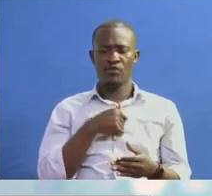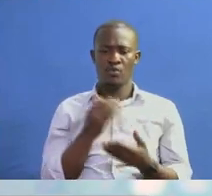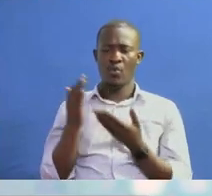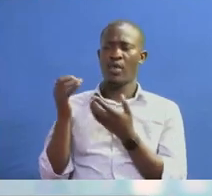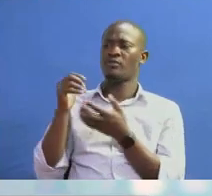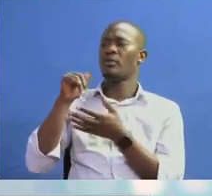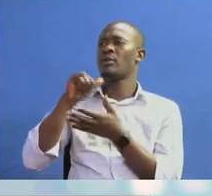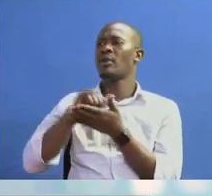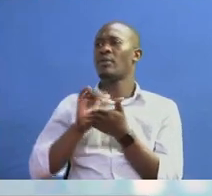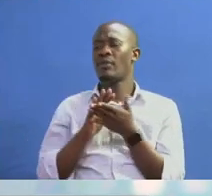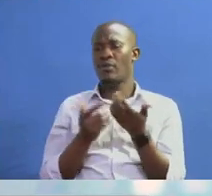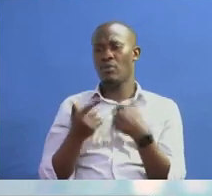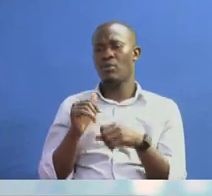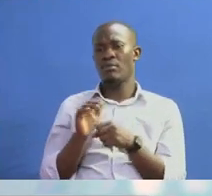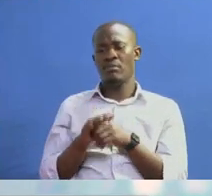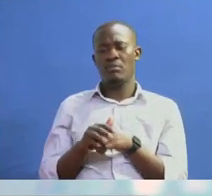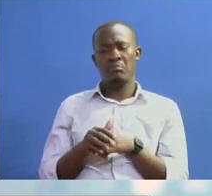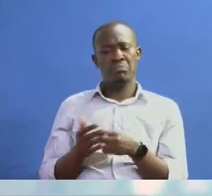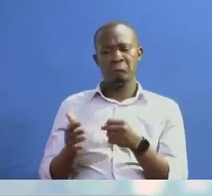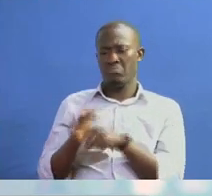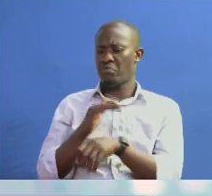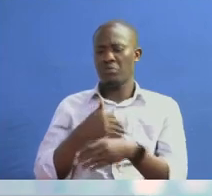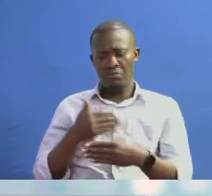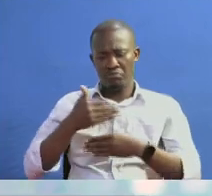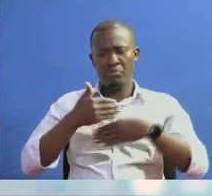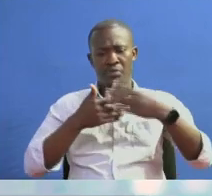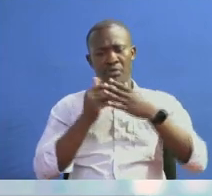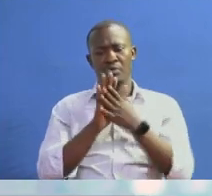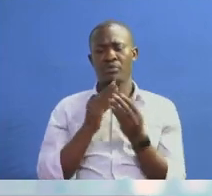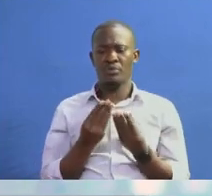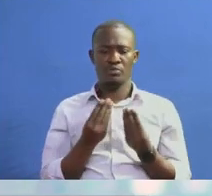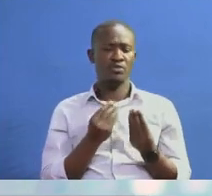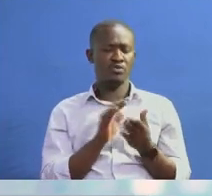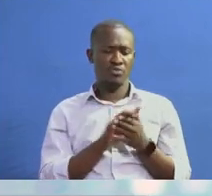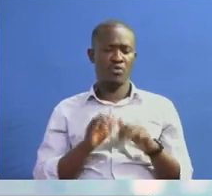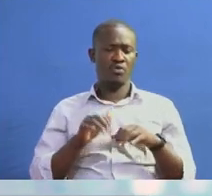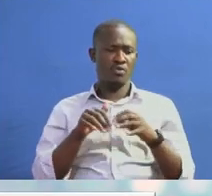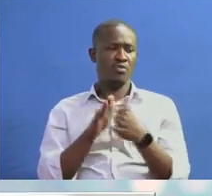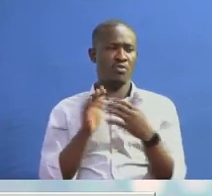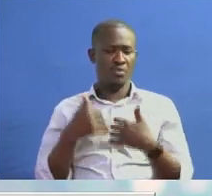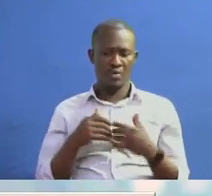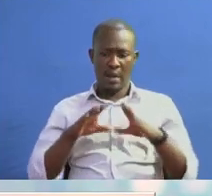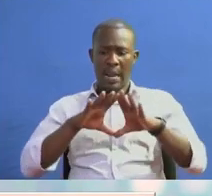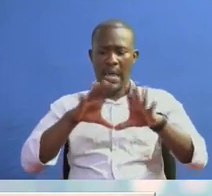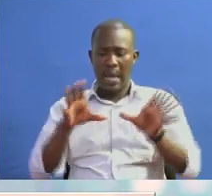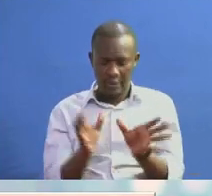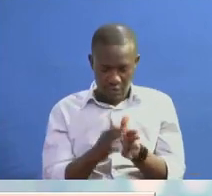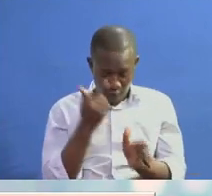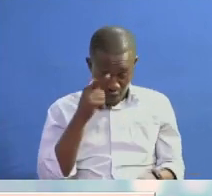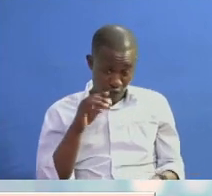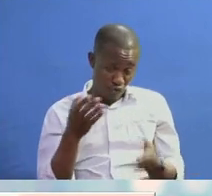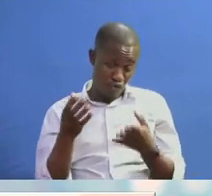that there will be capacity building first for small-scale farmers and for large-scale farmers and for